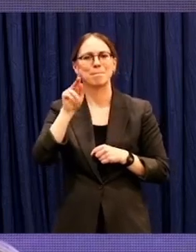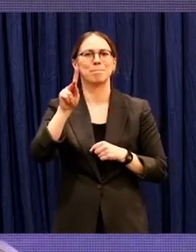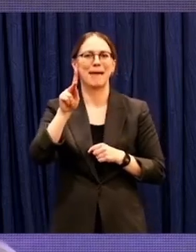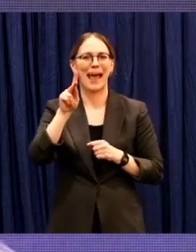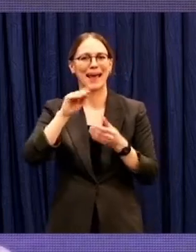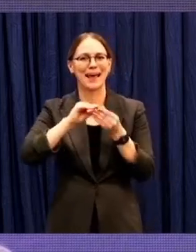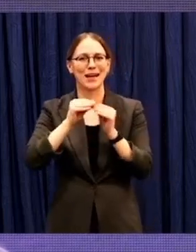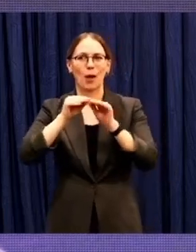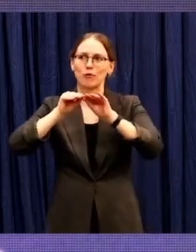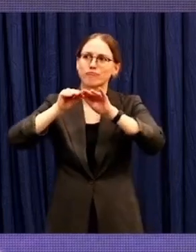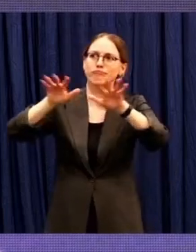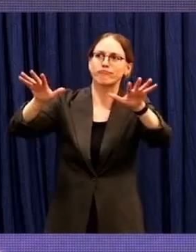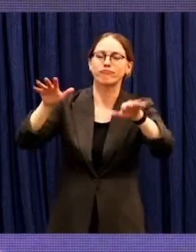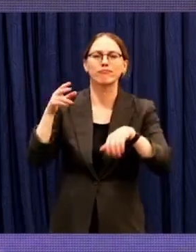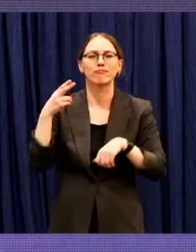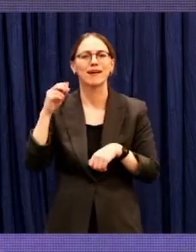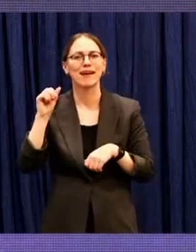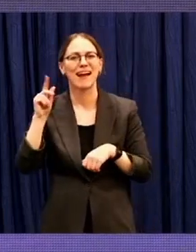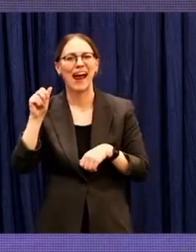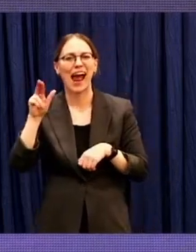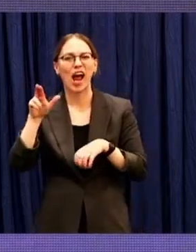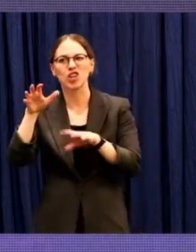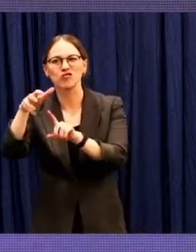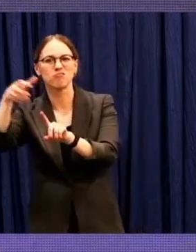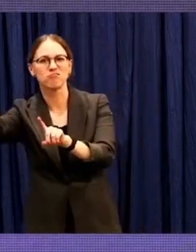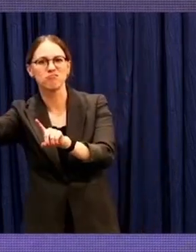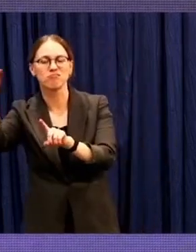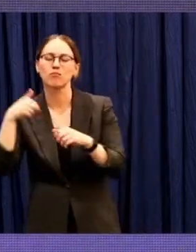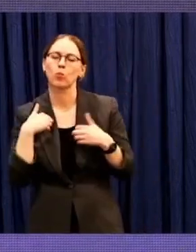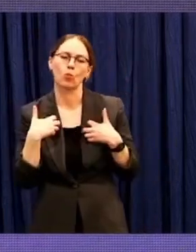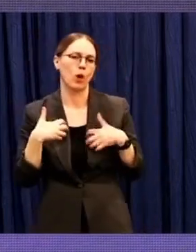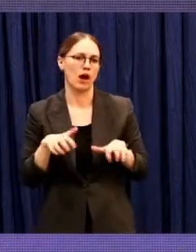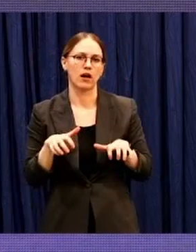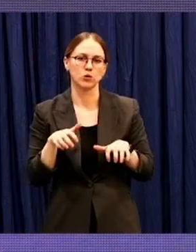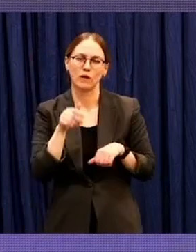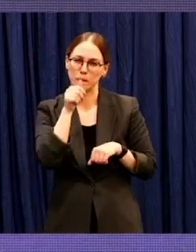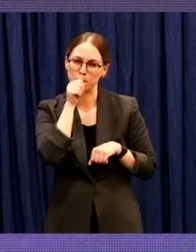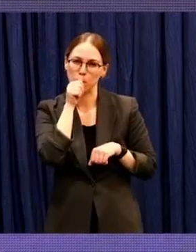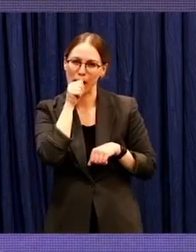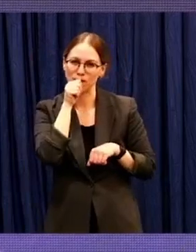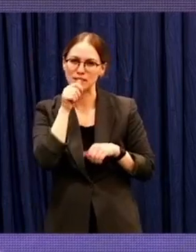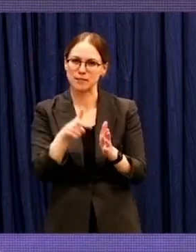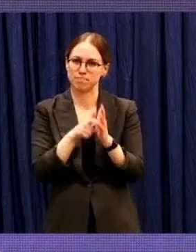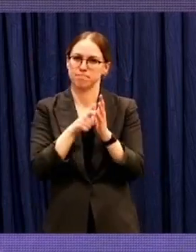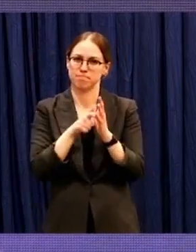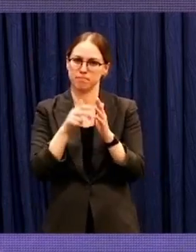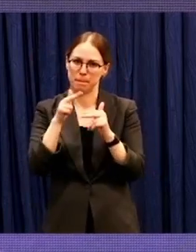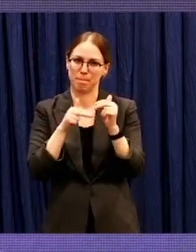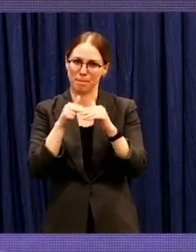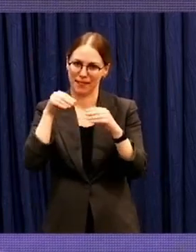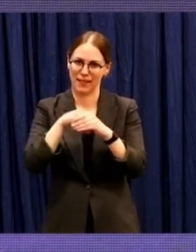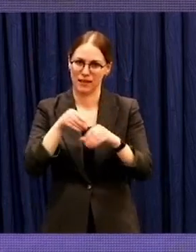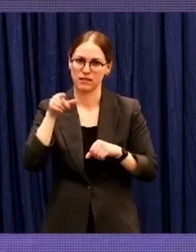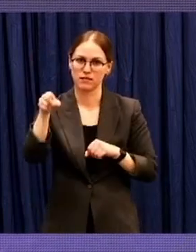some hacker can get to it, and neither do you. So there's got to be some privacy options built into these assistive